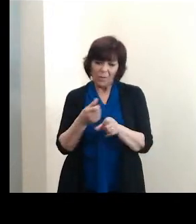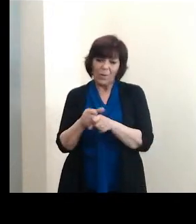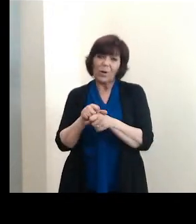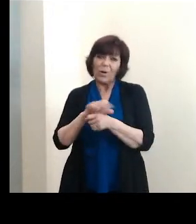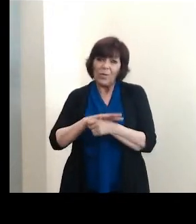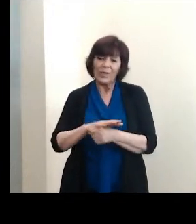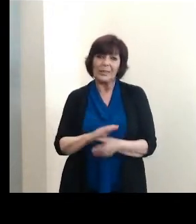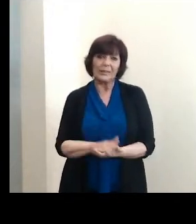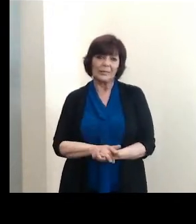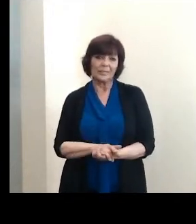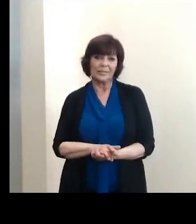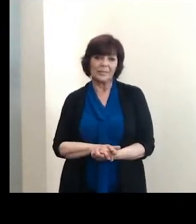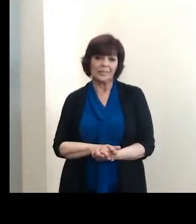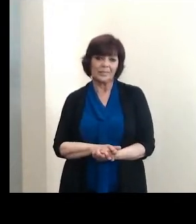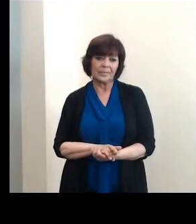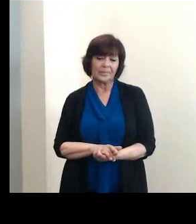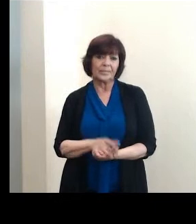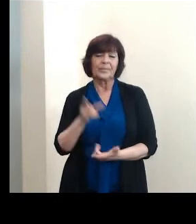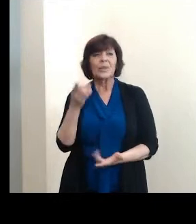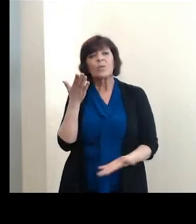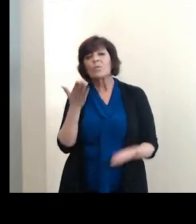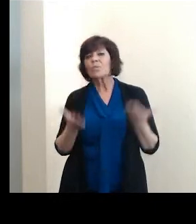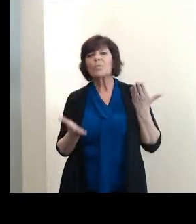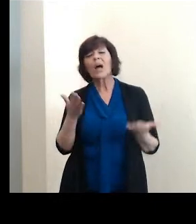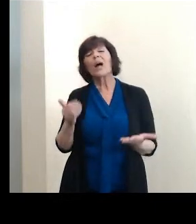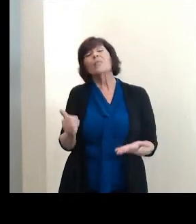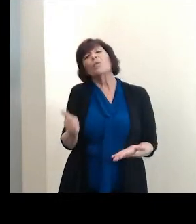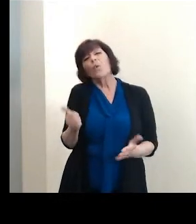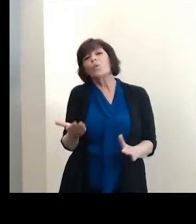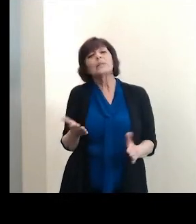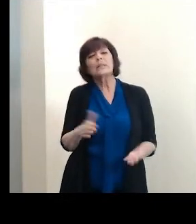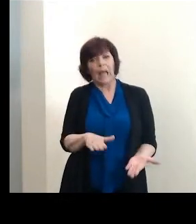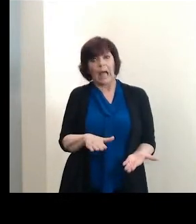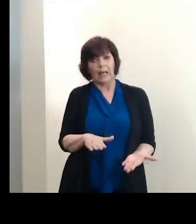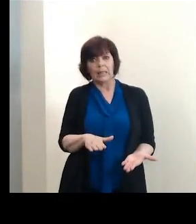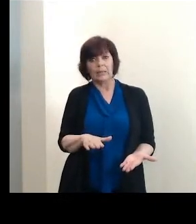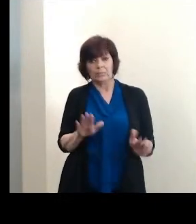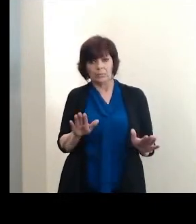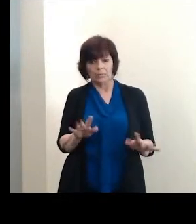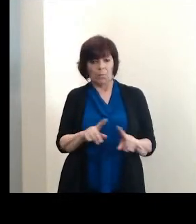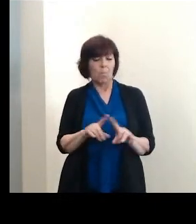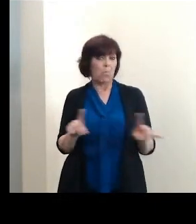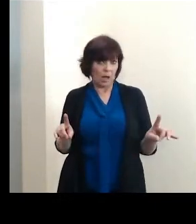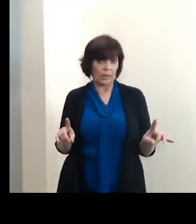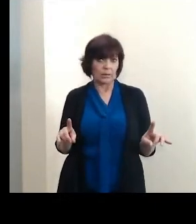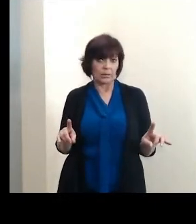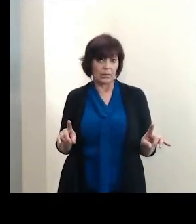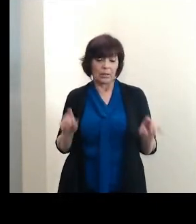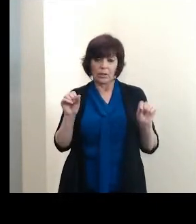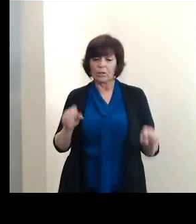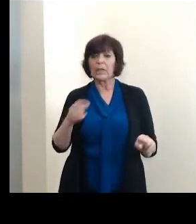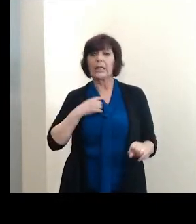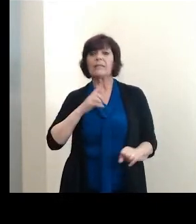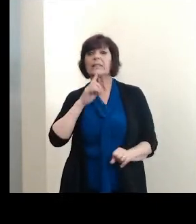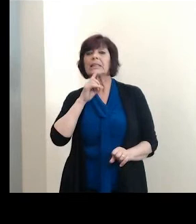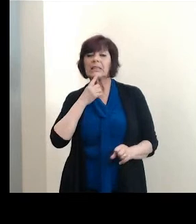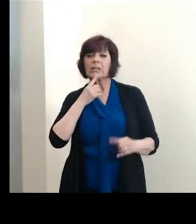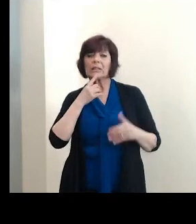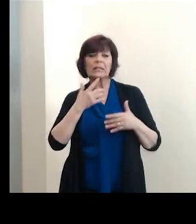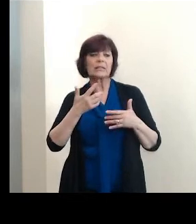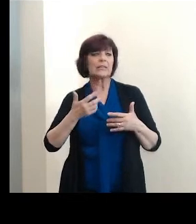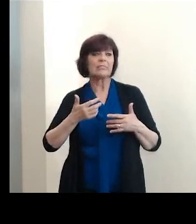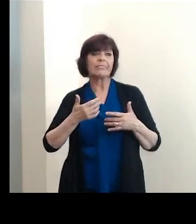positive. They probably won't die, but that's not to say they couldn't have serious after